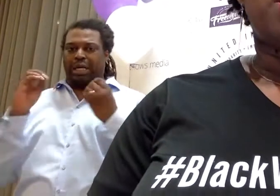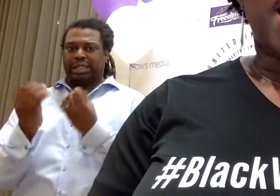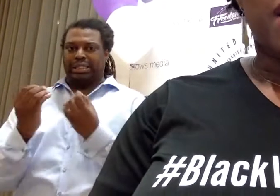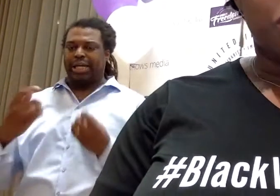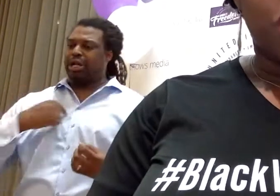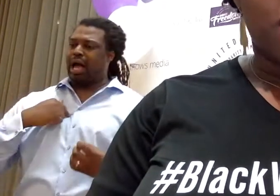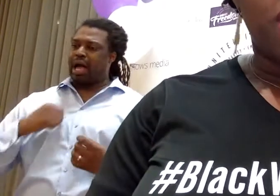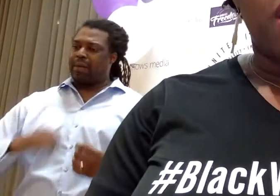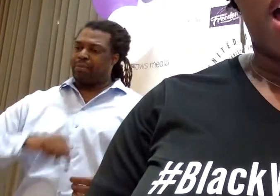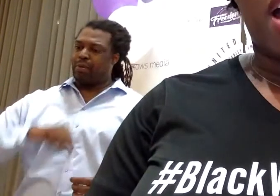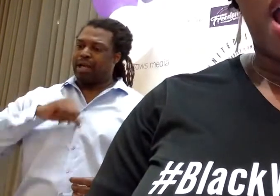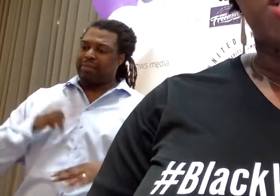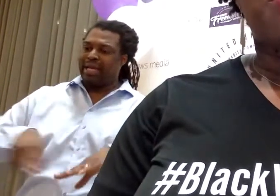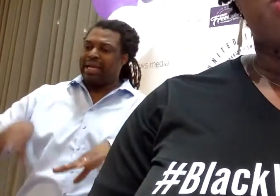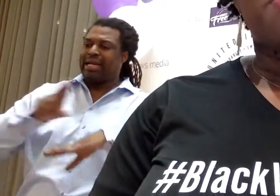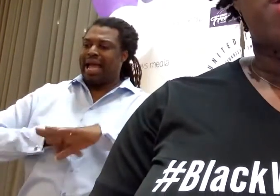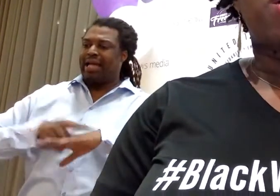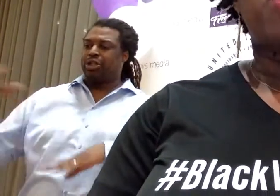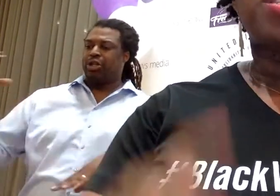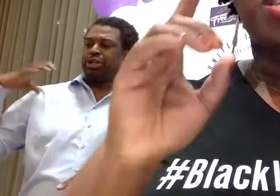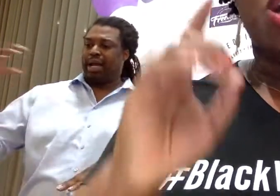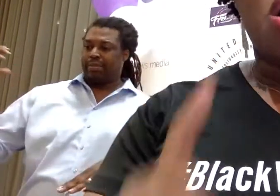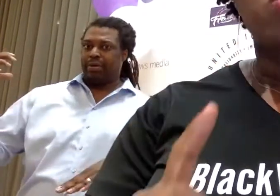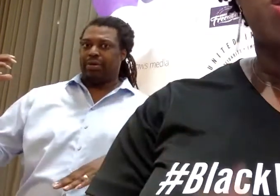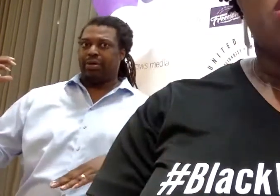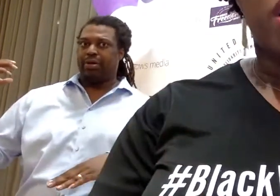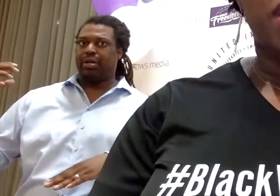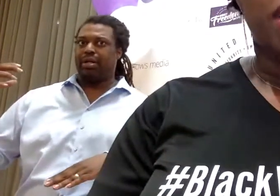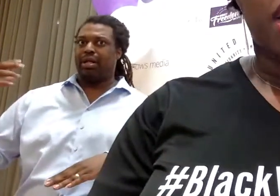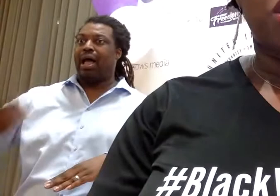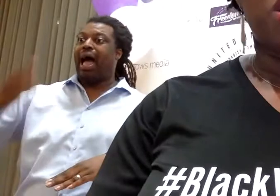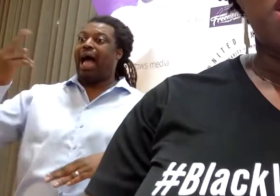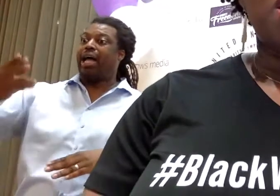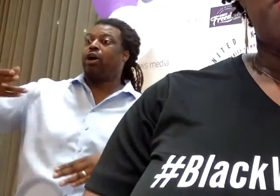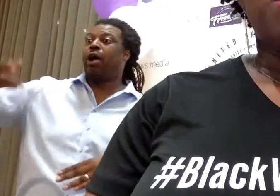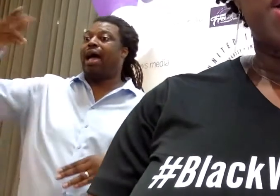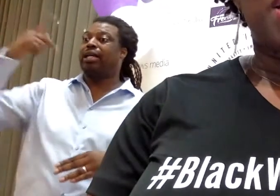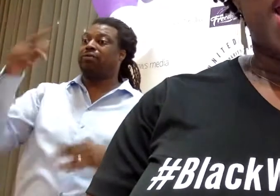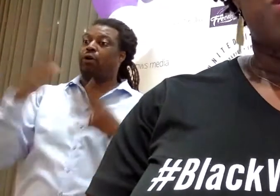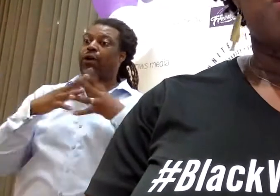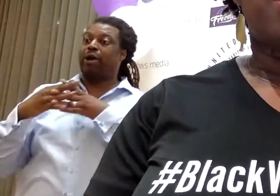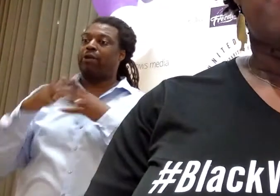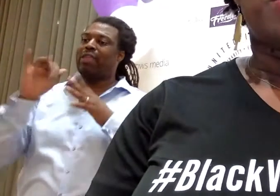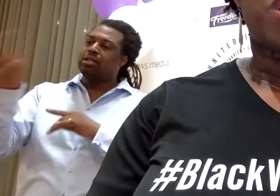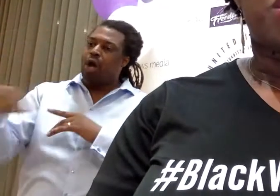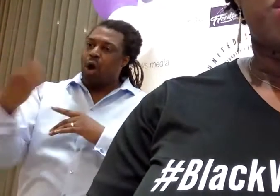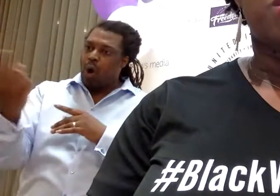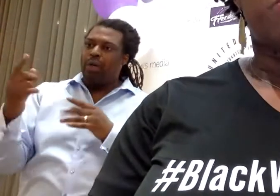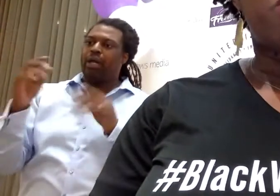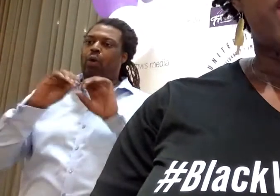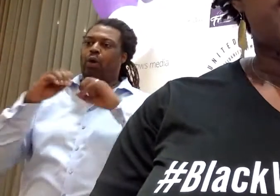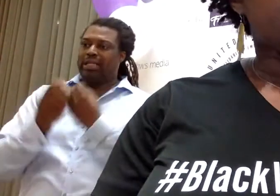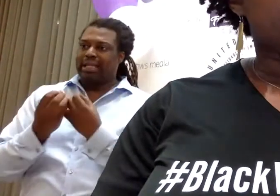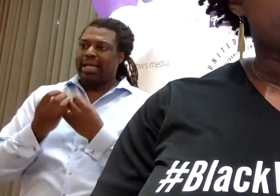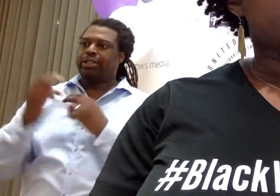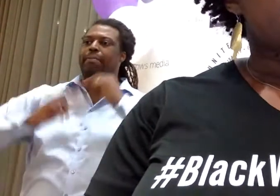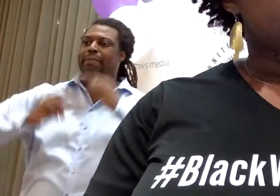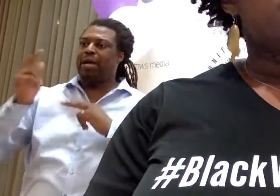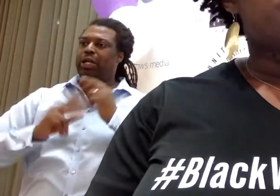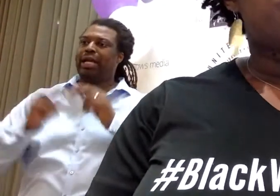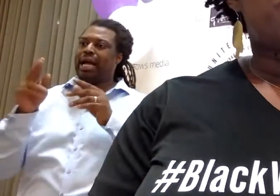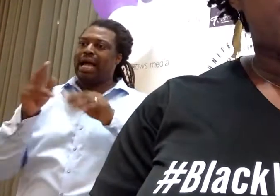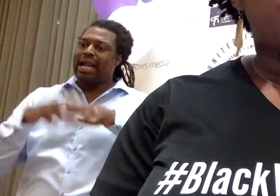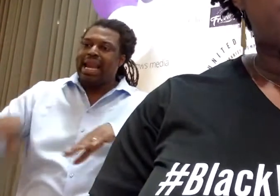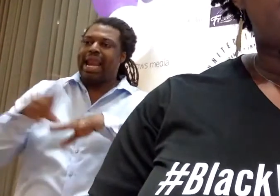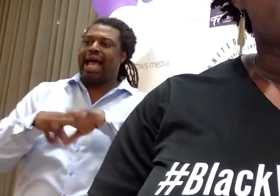be national chairman of, Higher Heights for America, which is the only organization building a national infrastructure to support and enhance